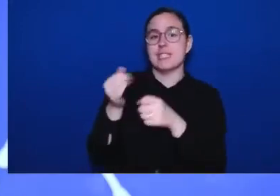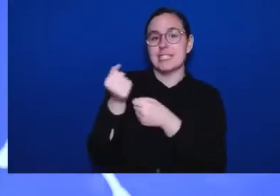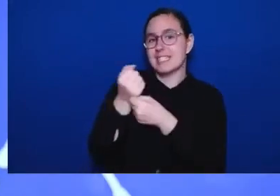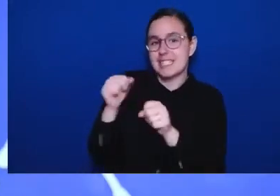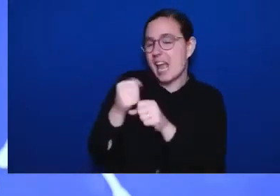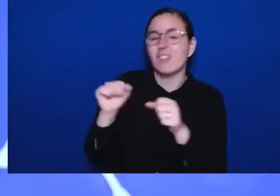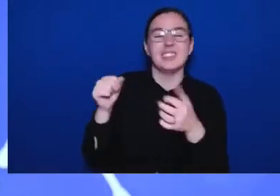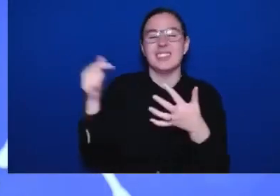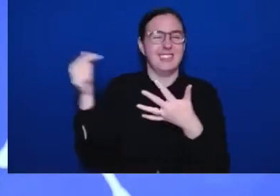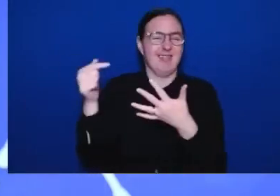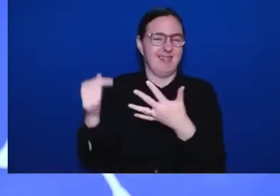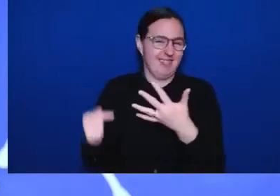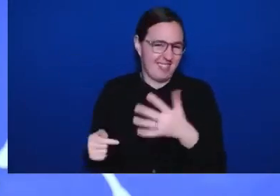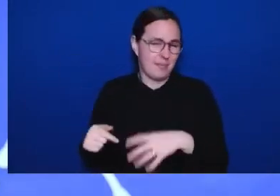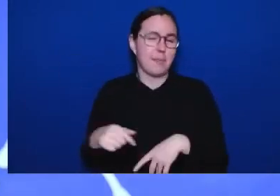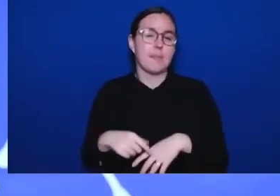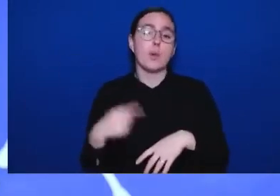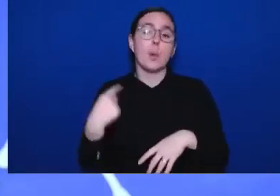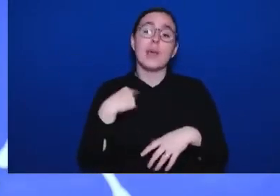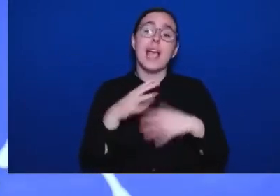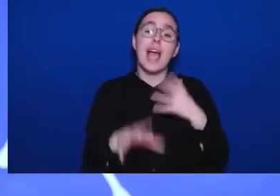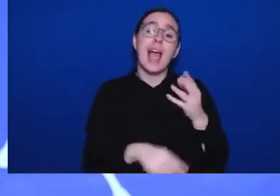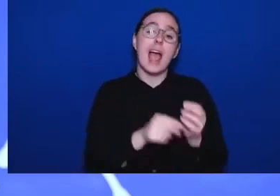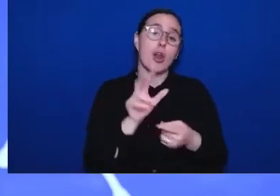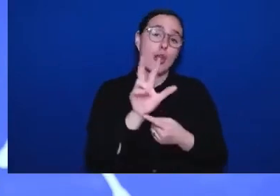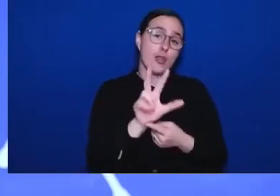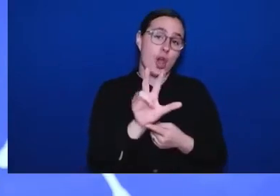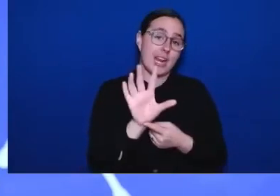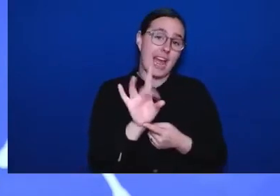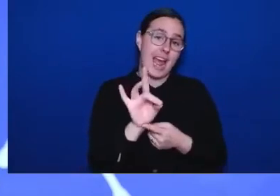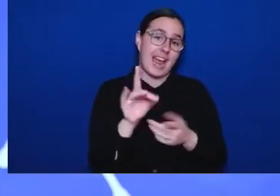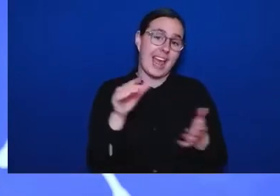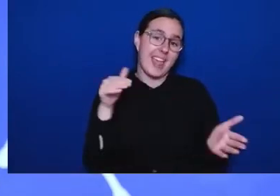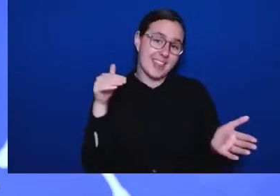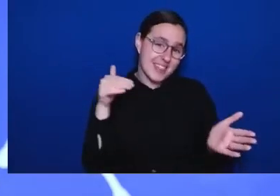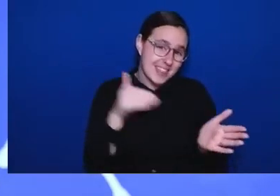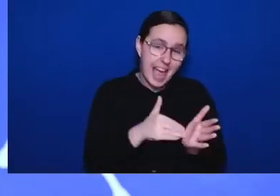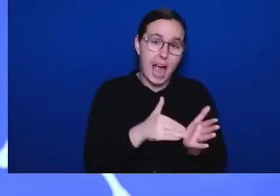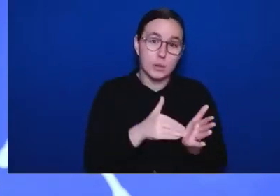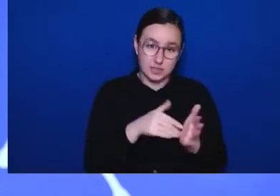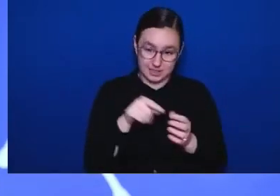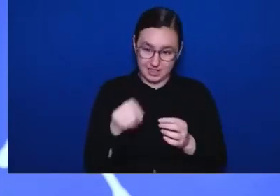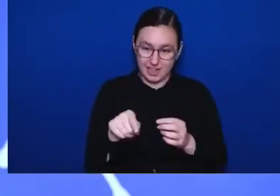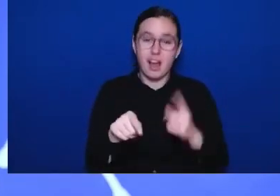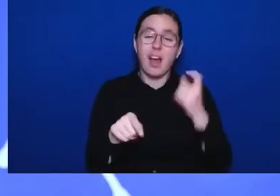net. This is net new healthcare workers, doctors and nurses and health sciences professionals.